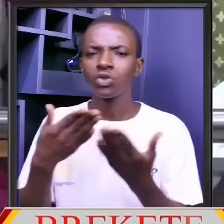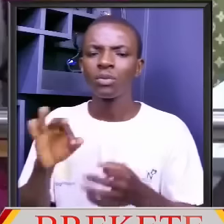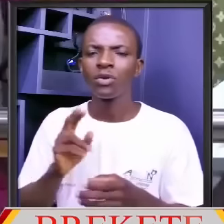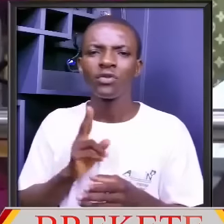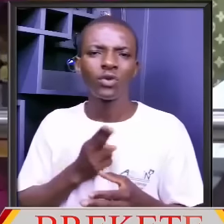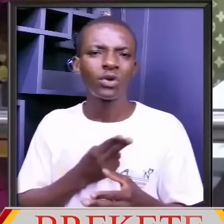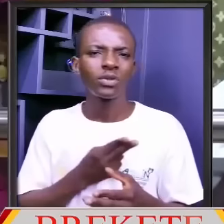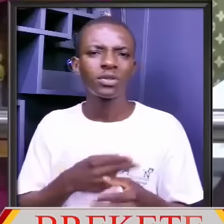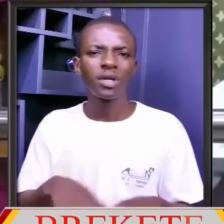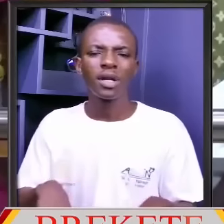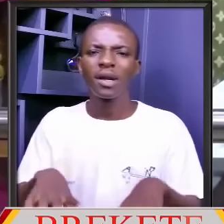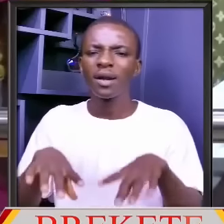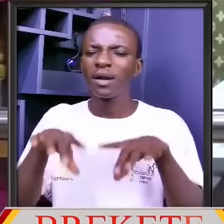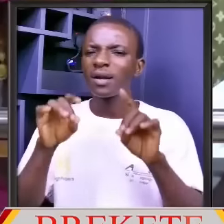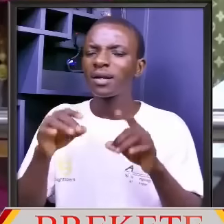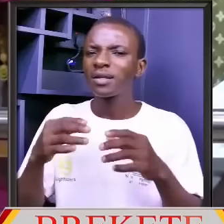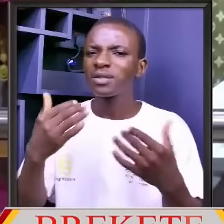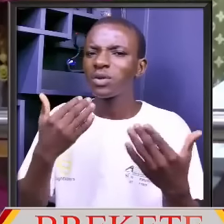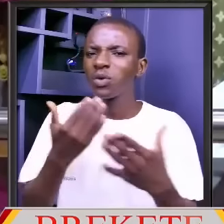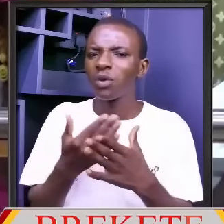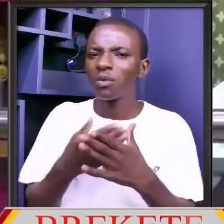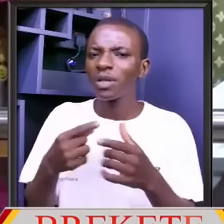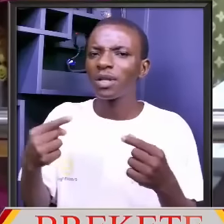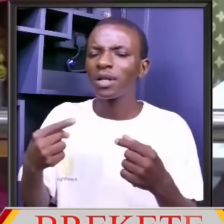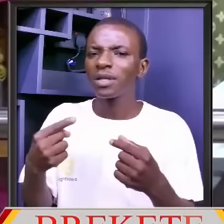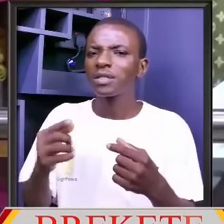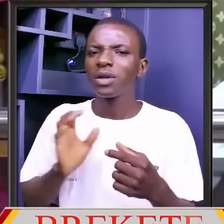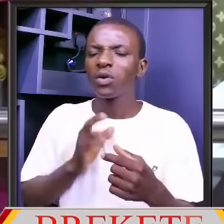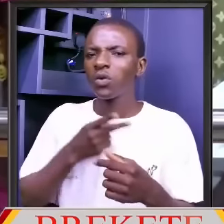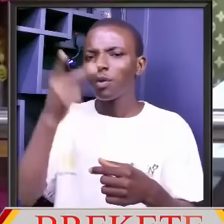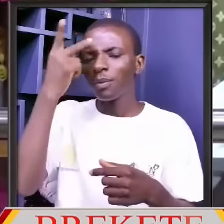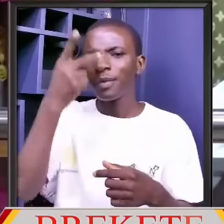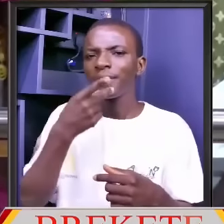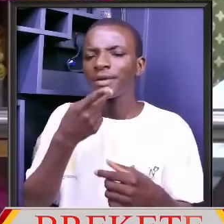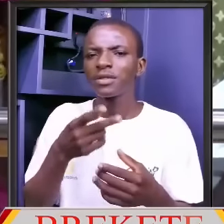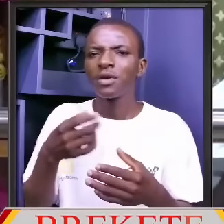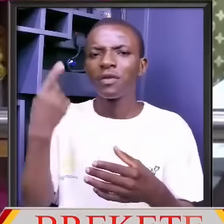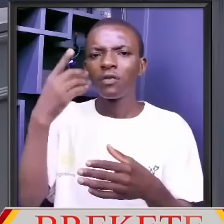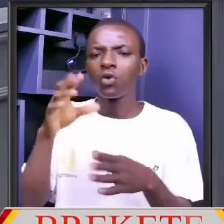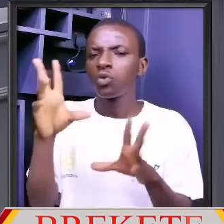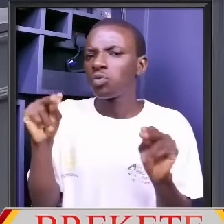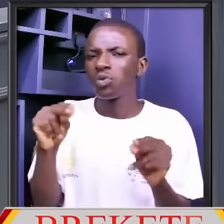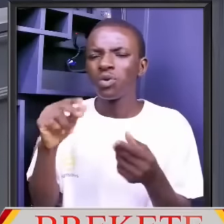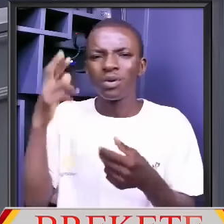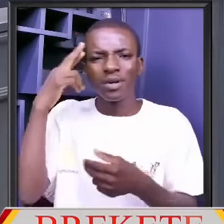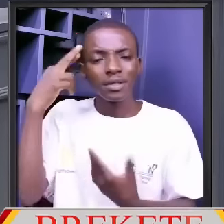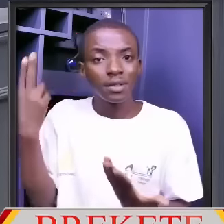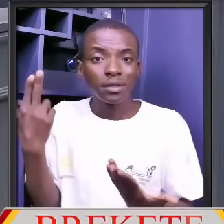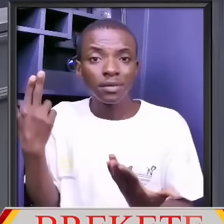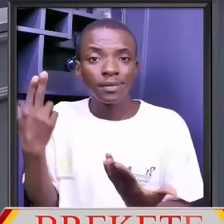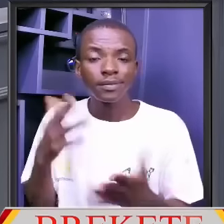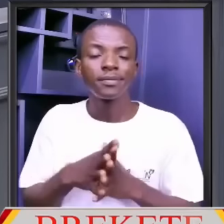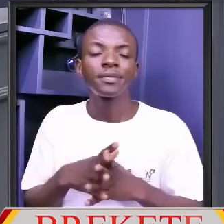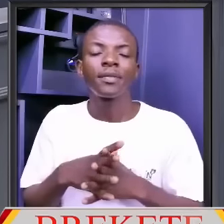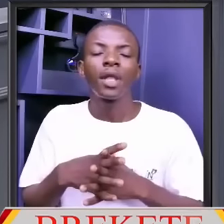Some of us, they carry grudges against our parents for no genuine reason.